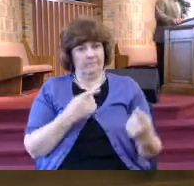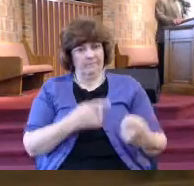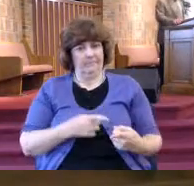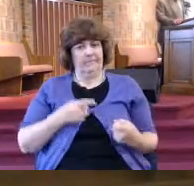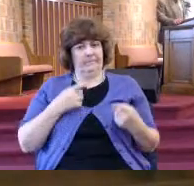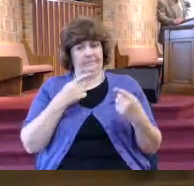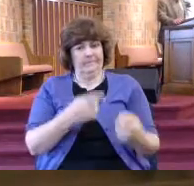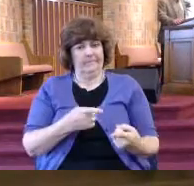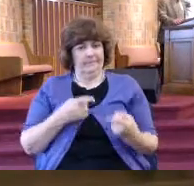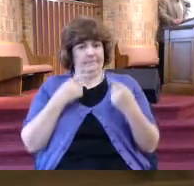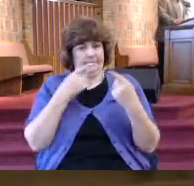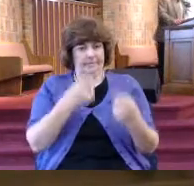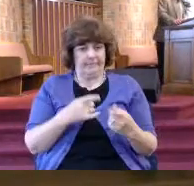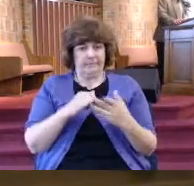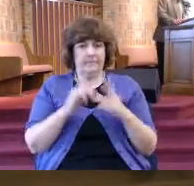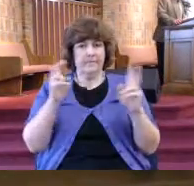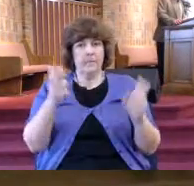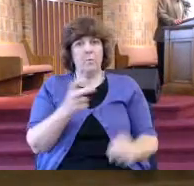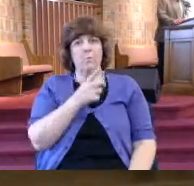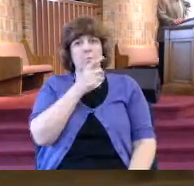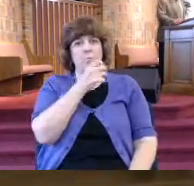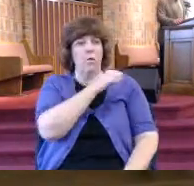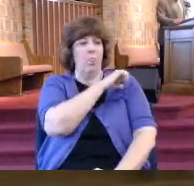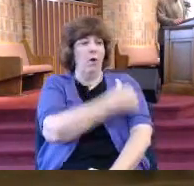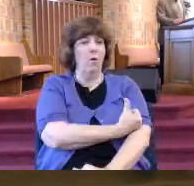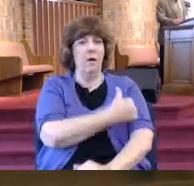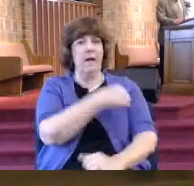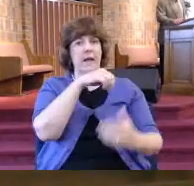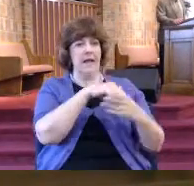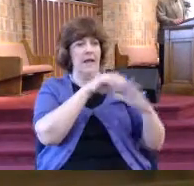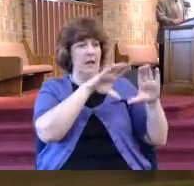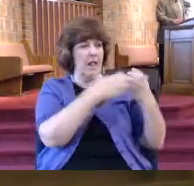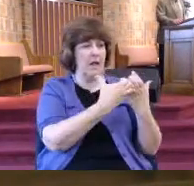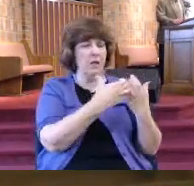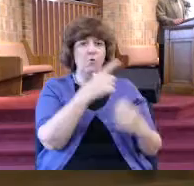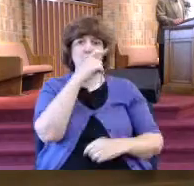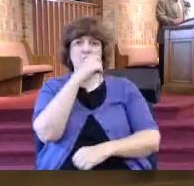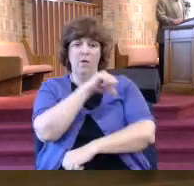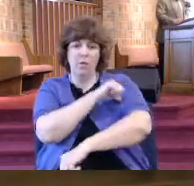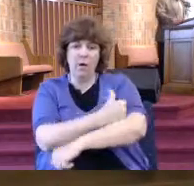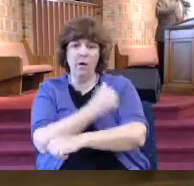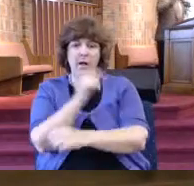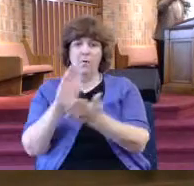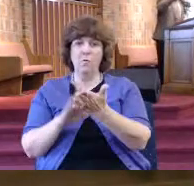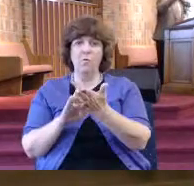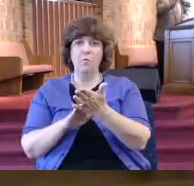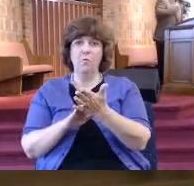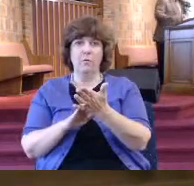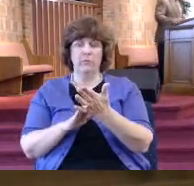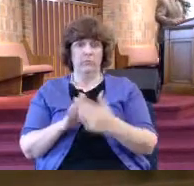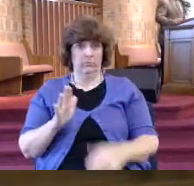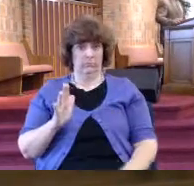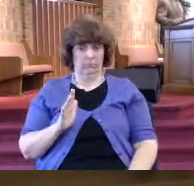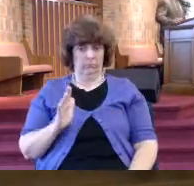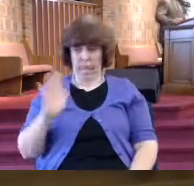of authority in the classroom and authority at school. It used to be the